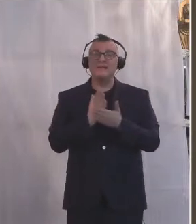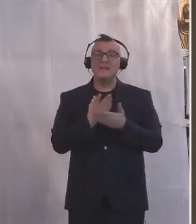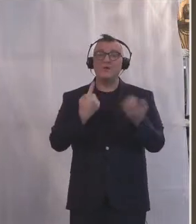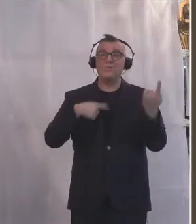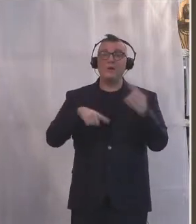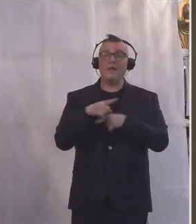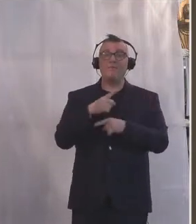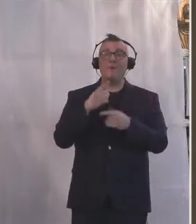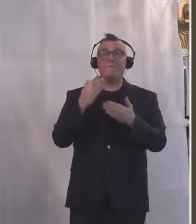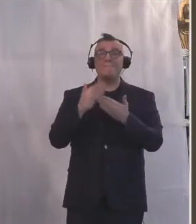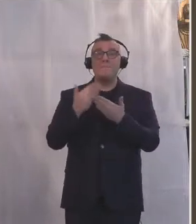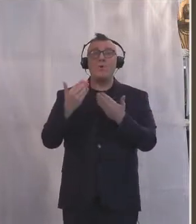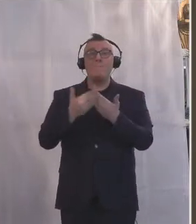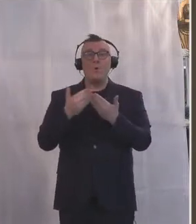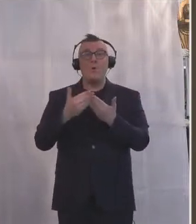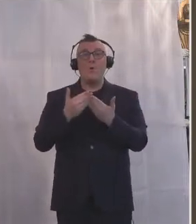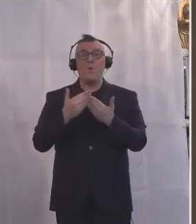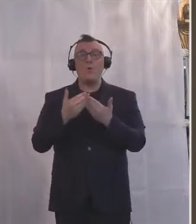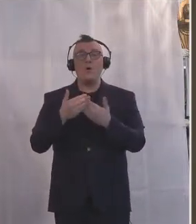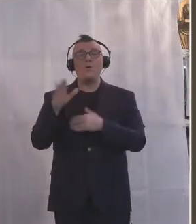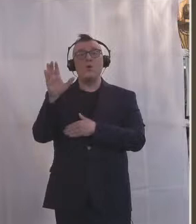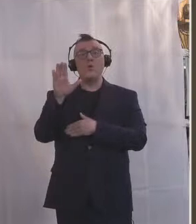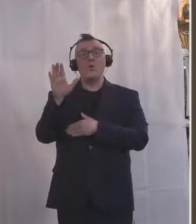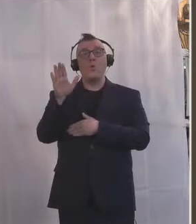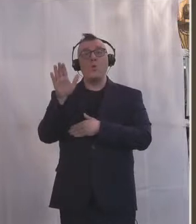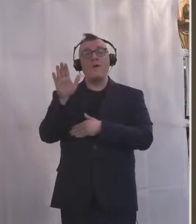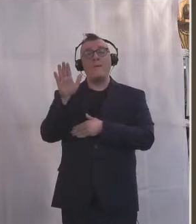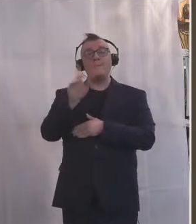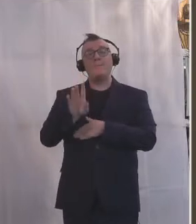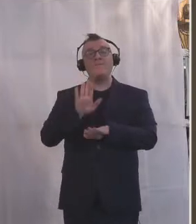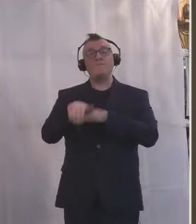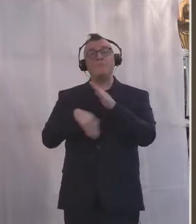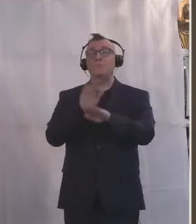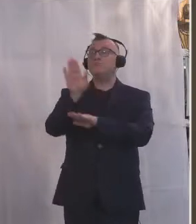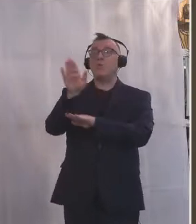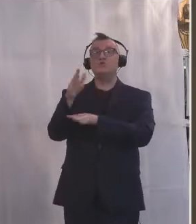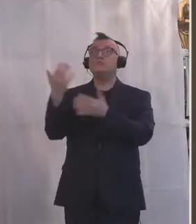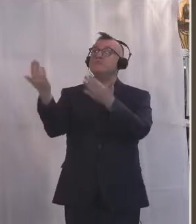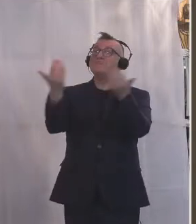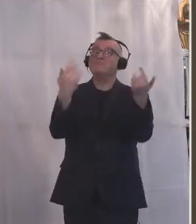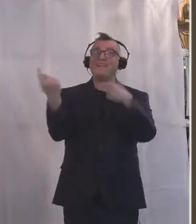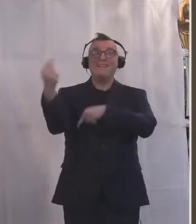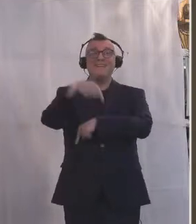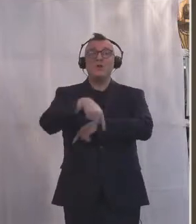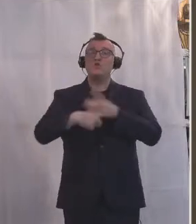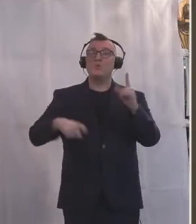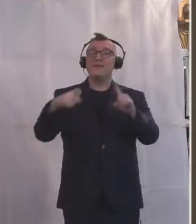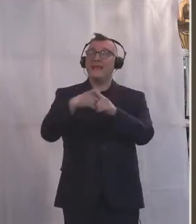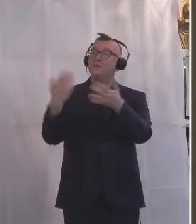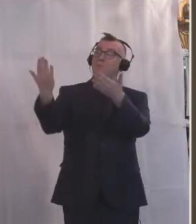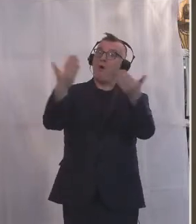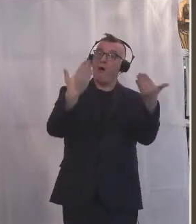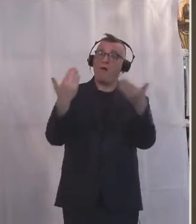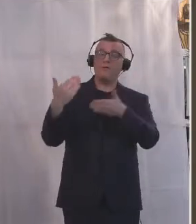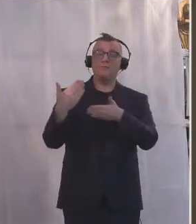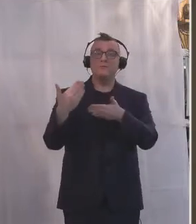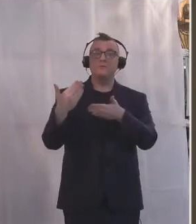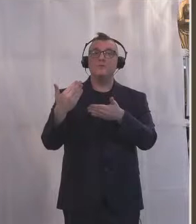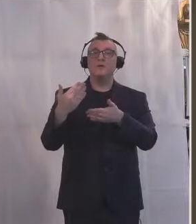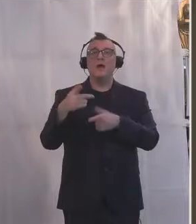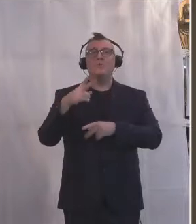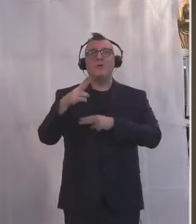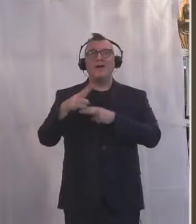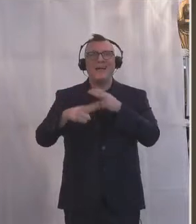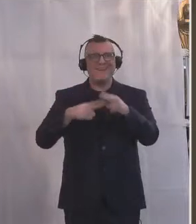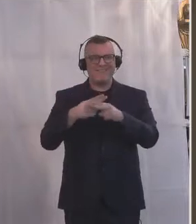more and more people from other countries to come and work here. So we want those people. But we cannot possibly expect to